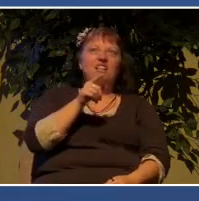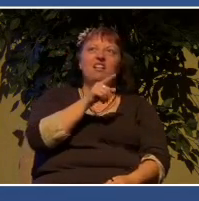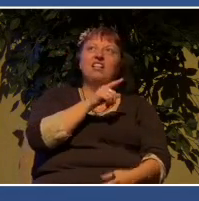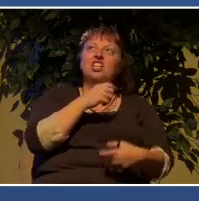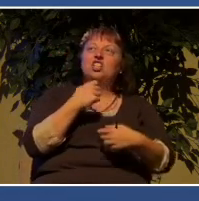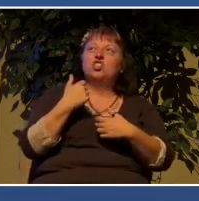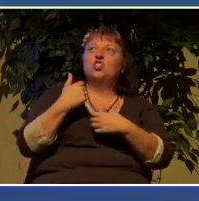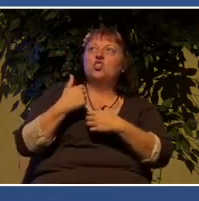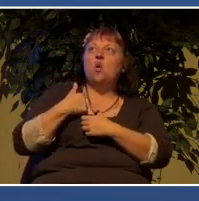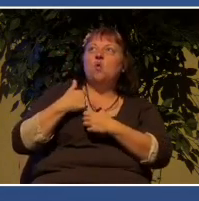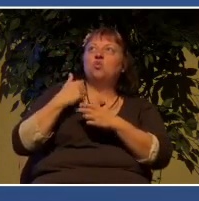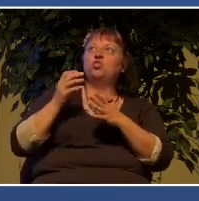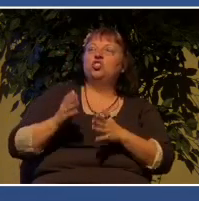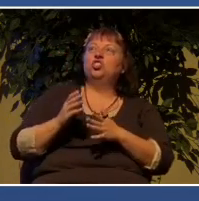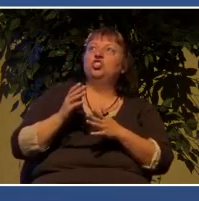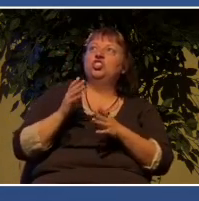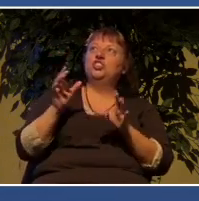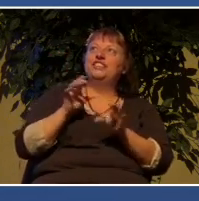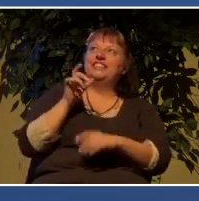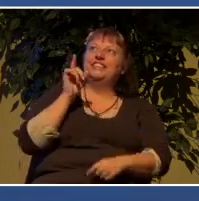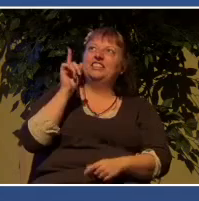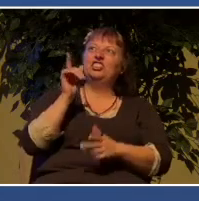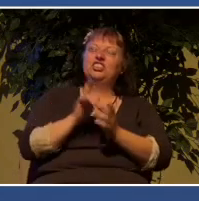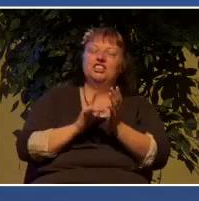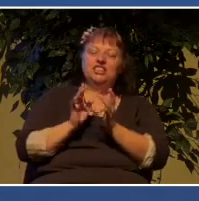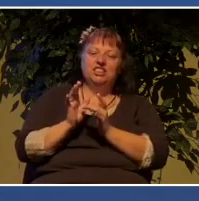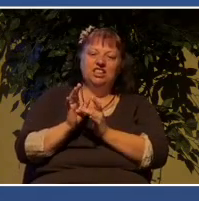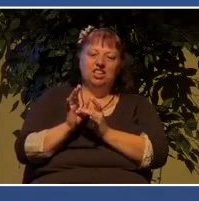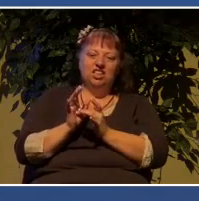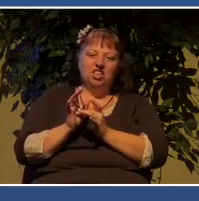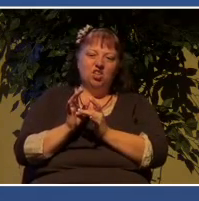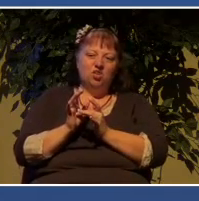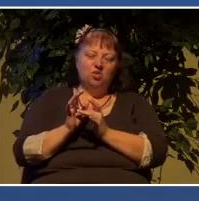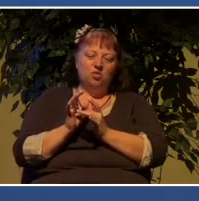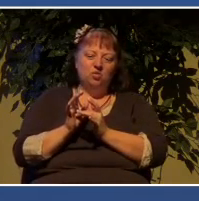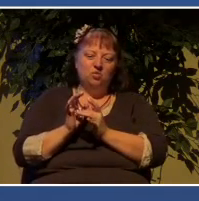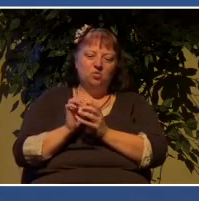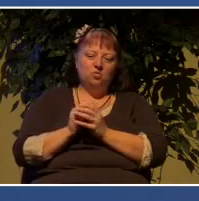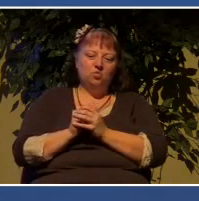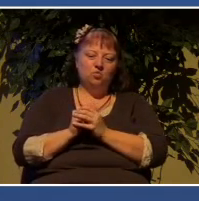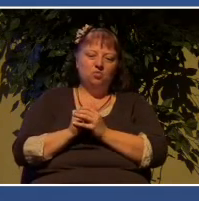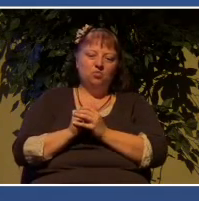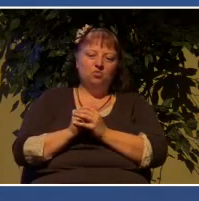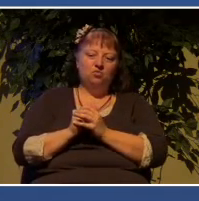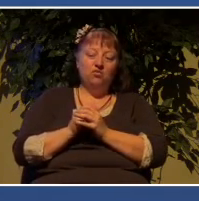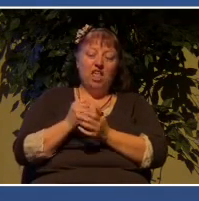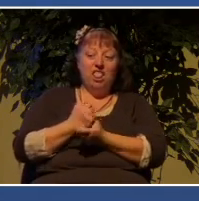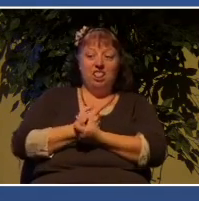in perspective for me that loving people is expensive business. You know